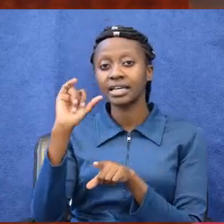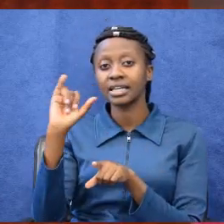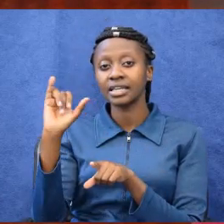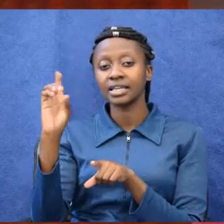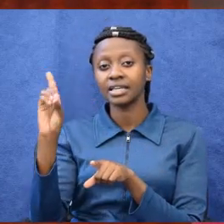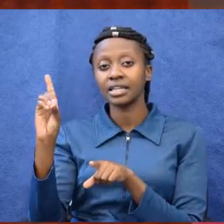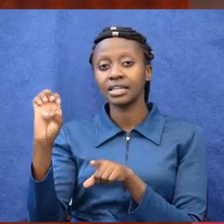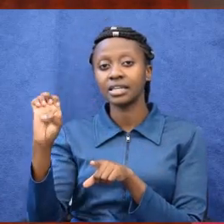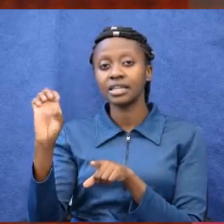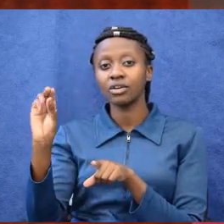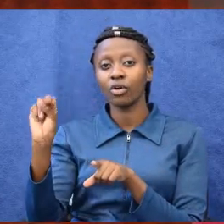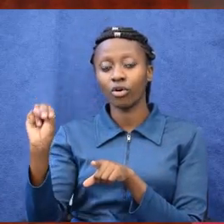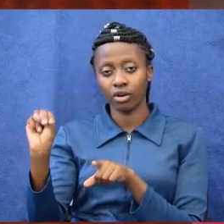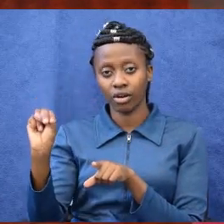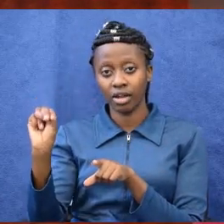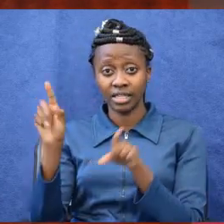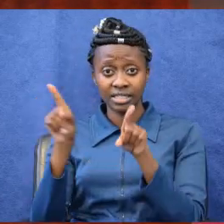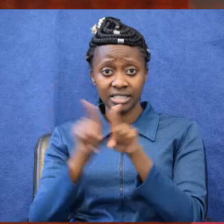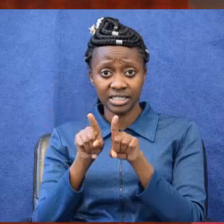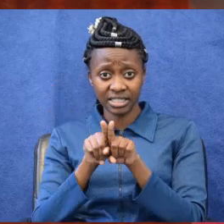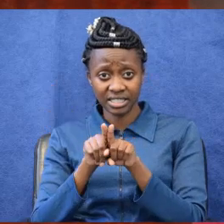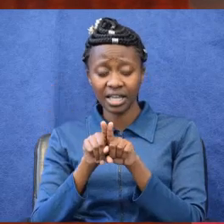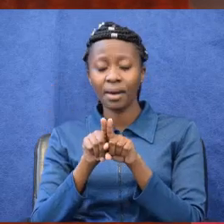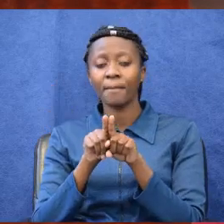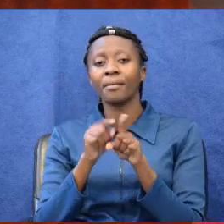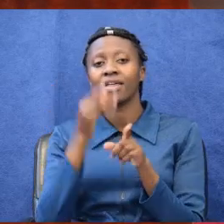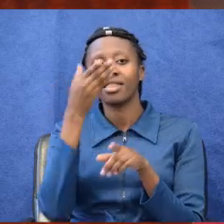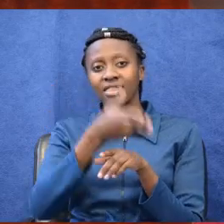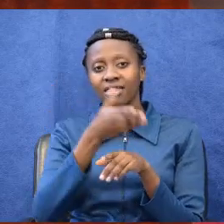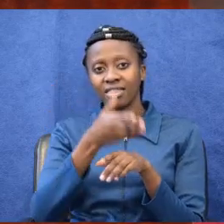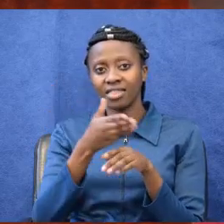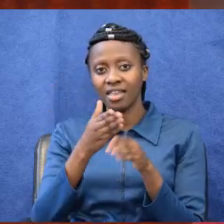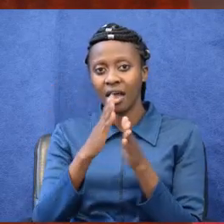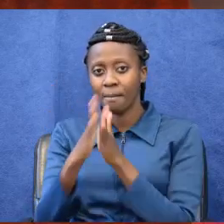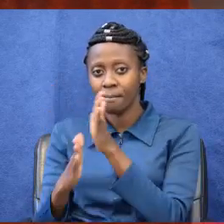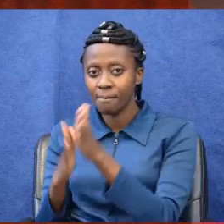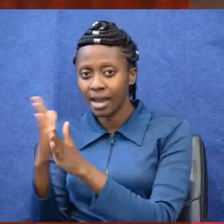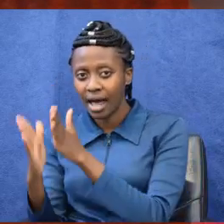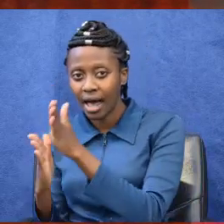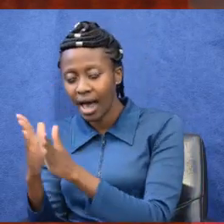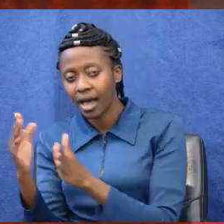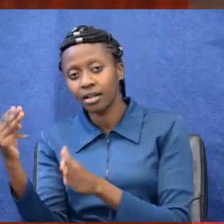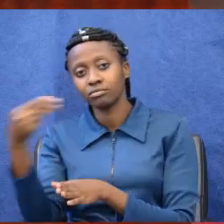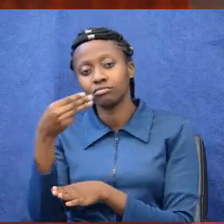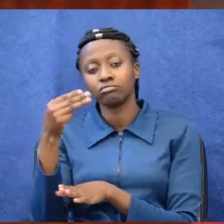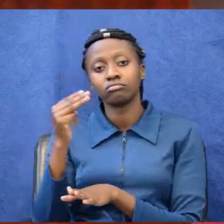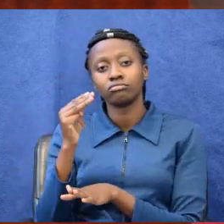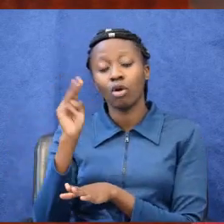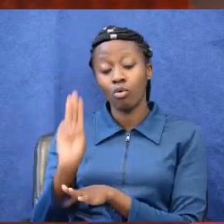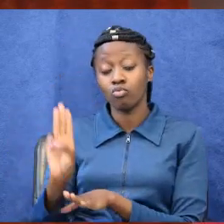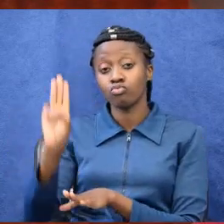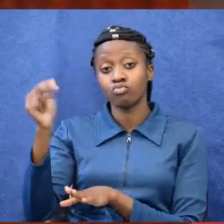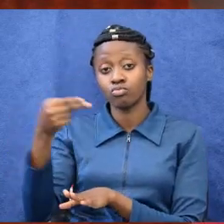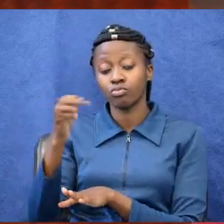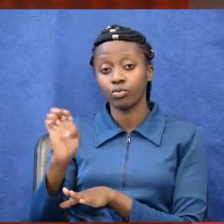was preparing or beating out wheat in the winepress to hide it from the